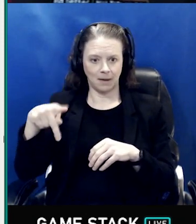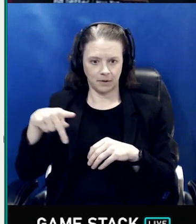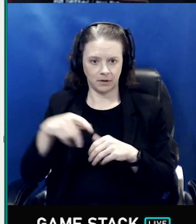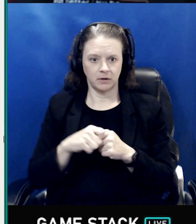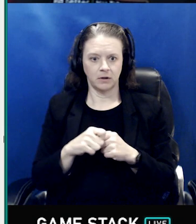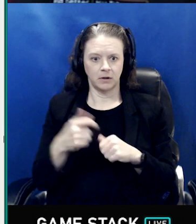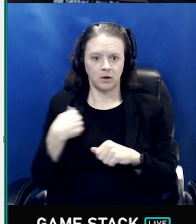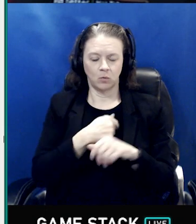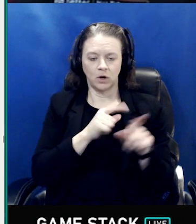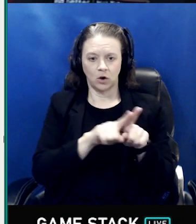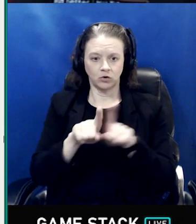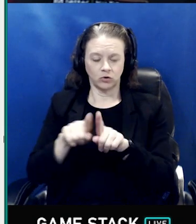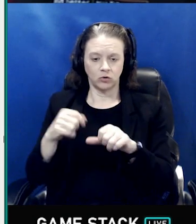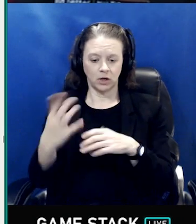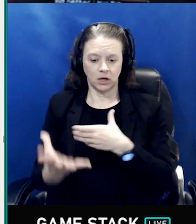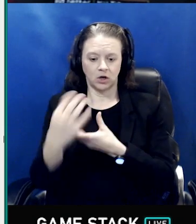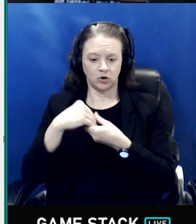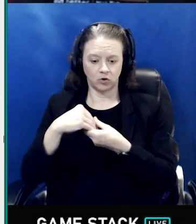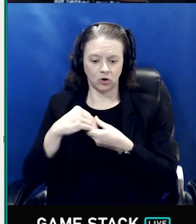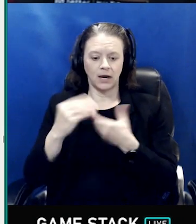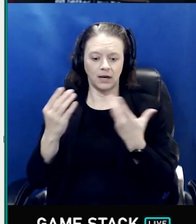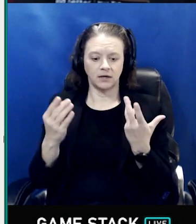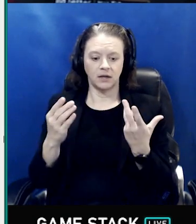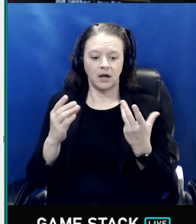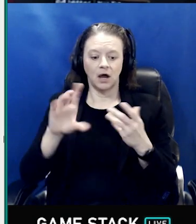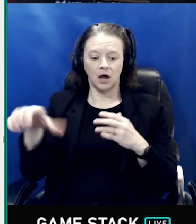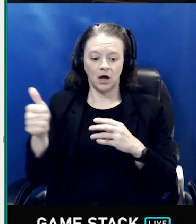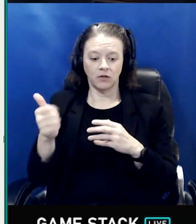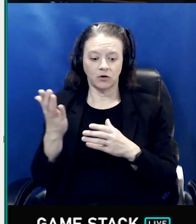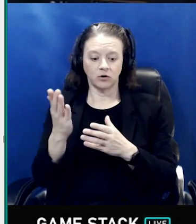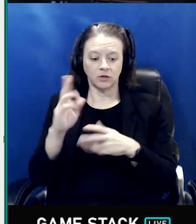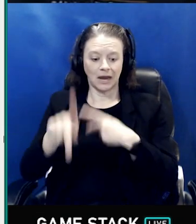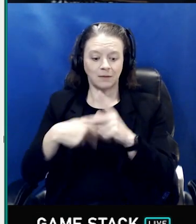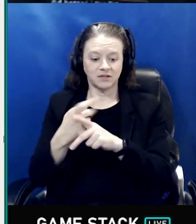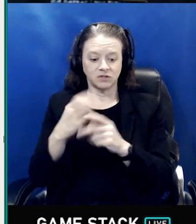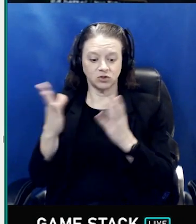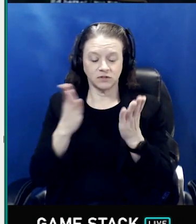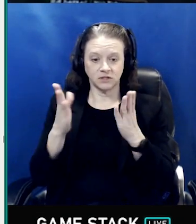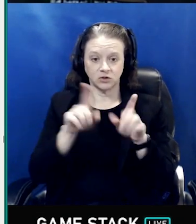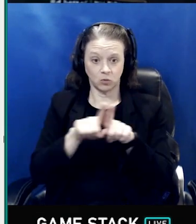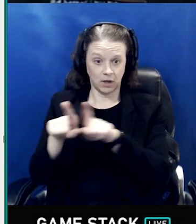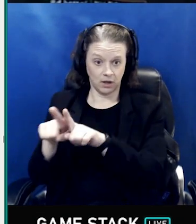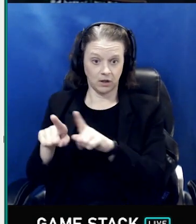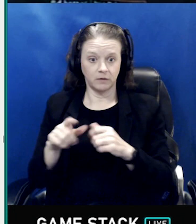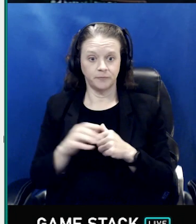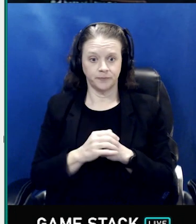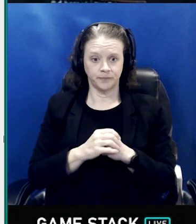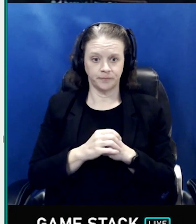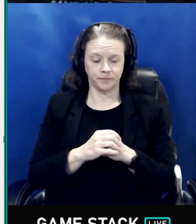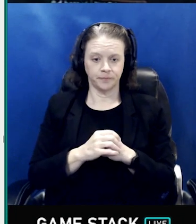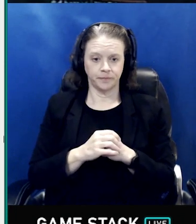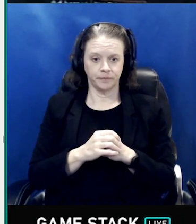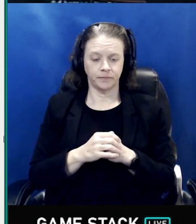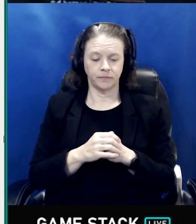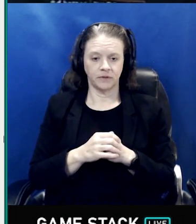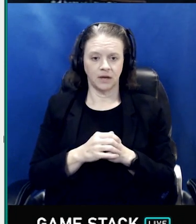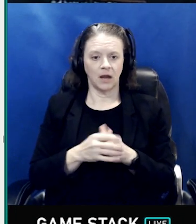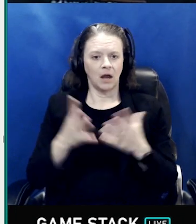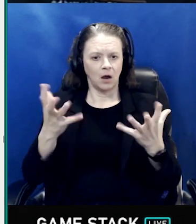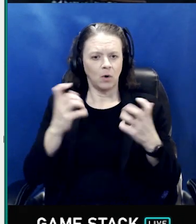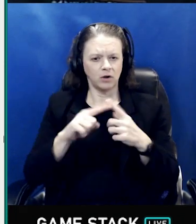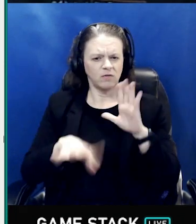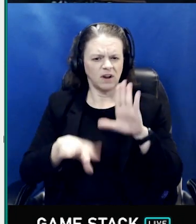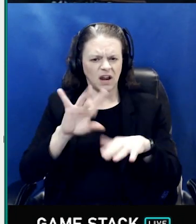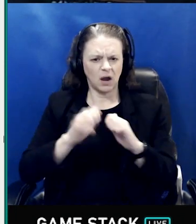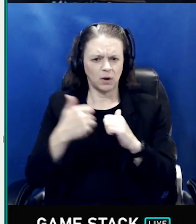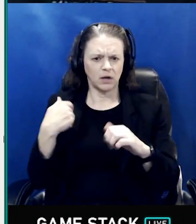integrated experience of all analytical processes with Synapse Studio. Let's find out how we can use it in